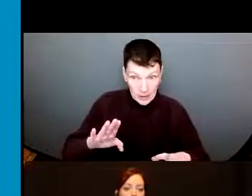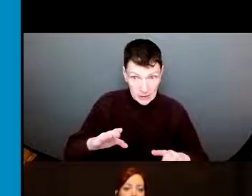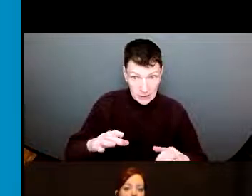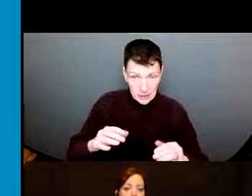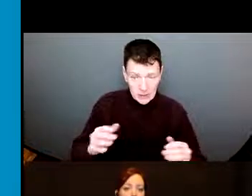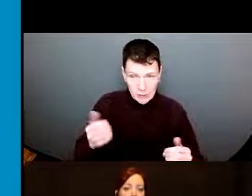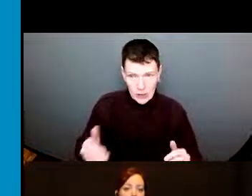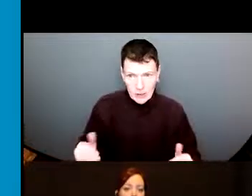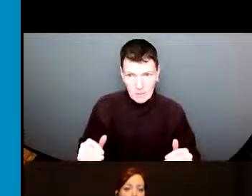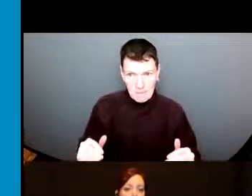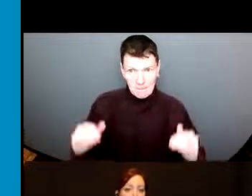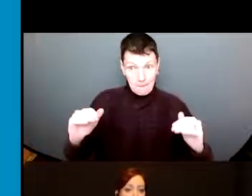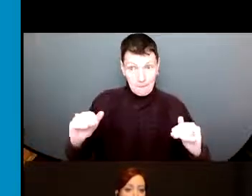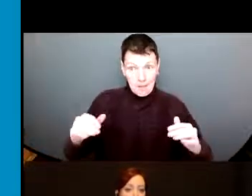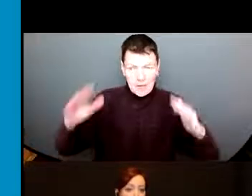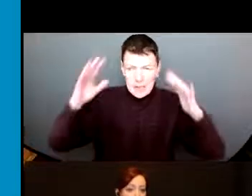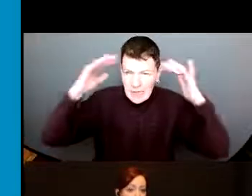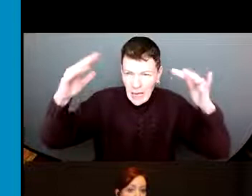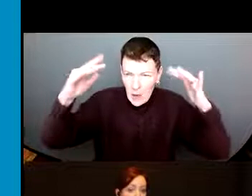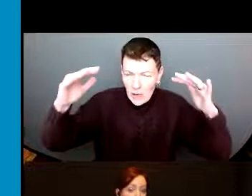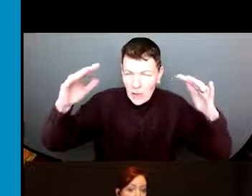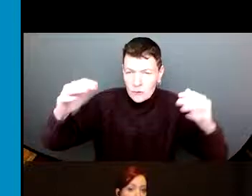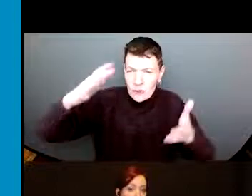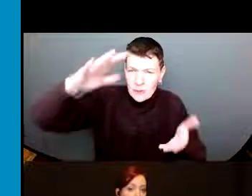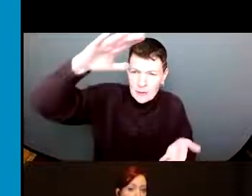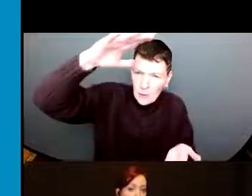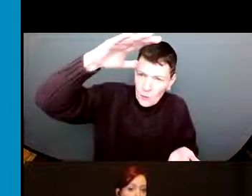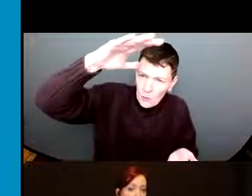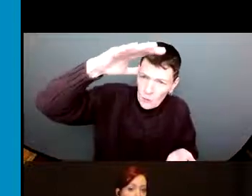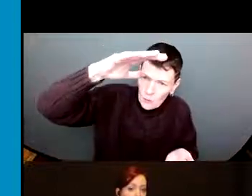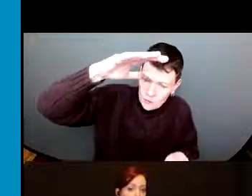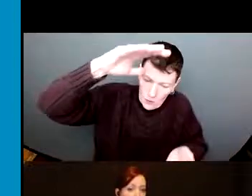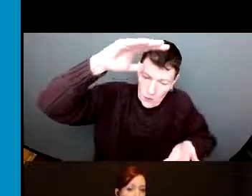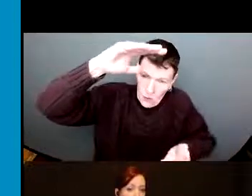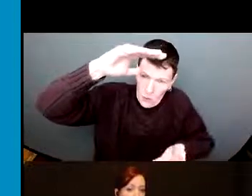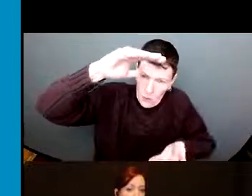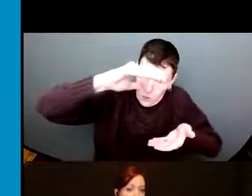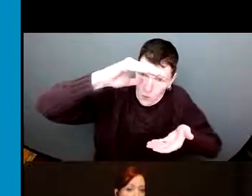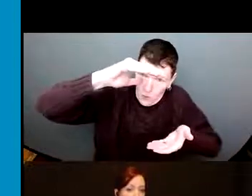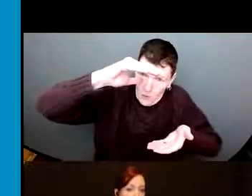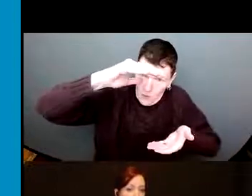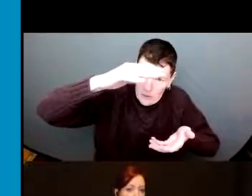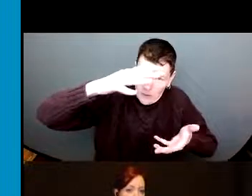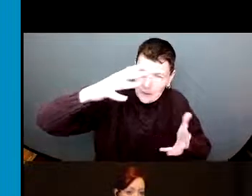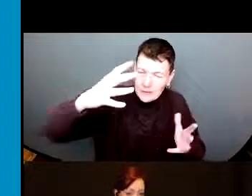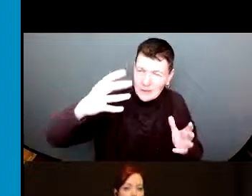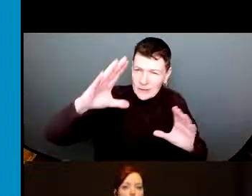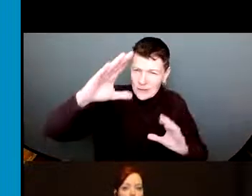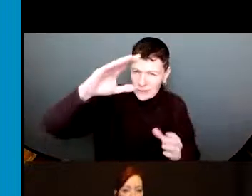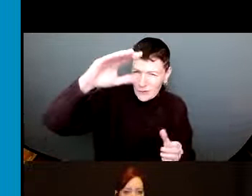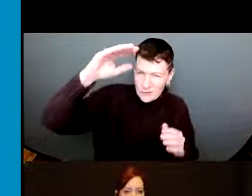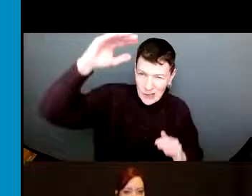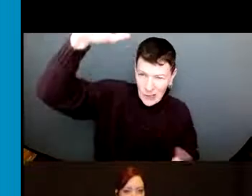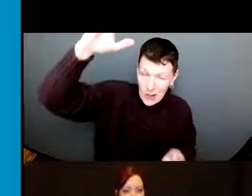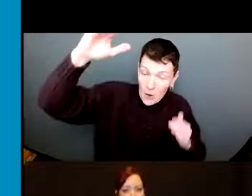increase the volume, and take those very loud sounds and decrease the volume. It really tries to compress or squeeze those